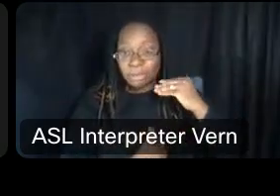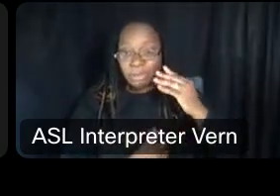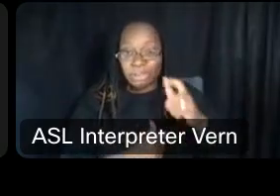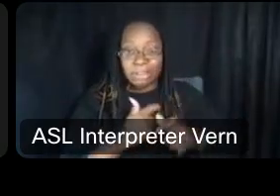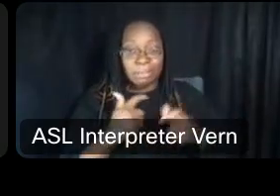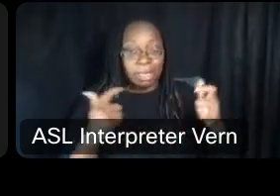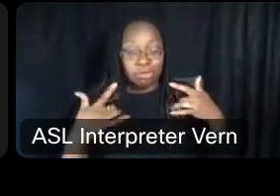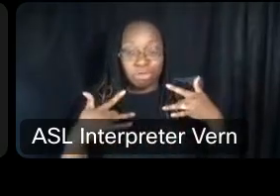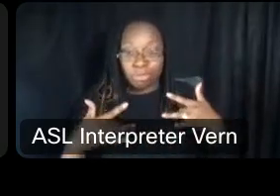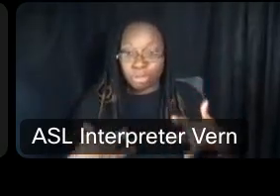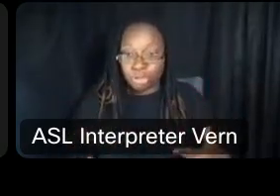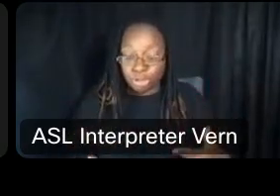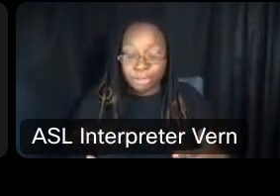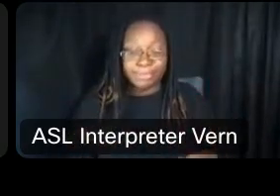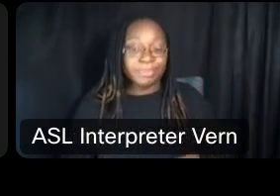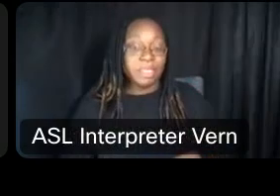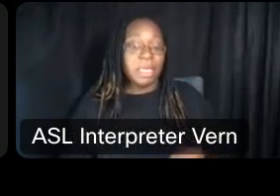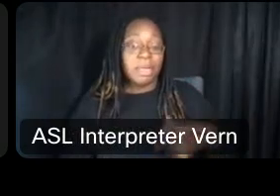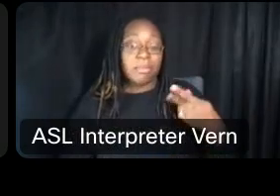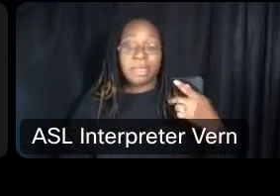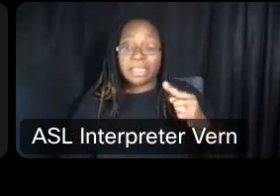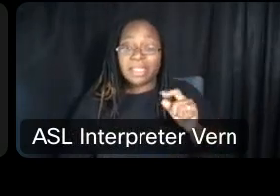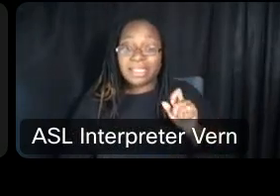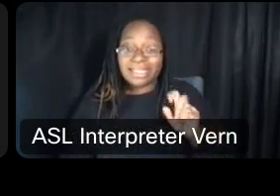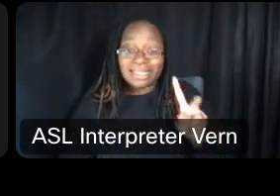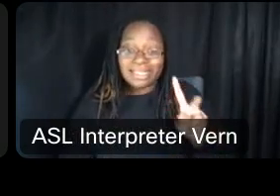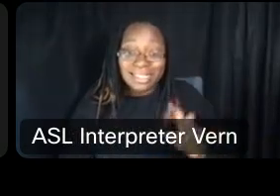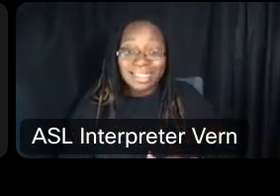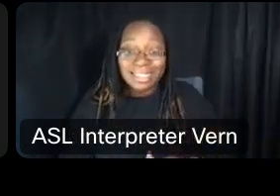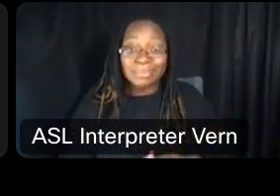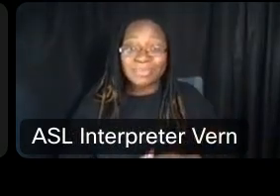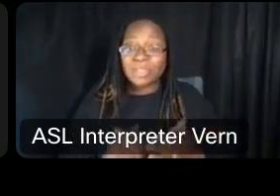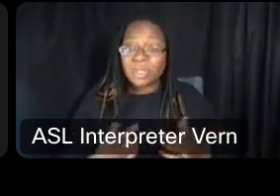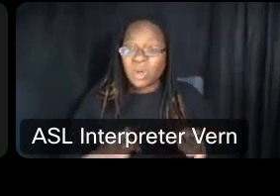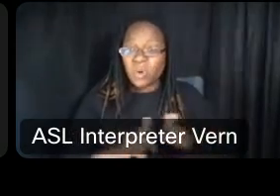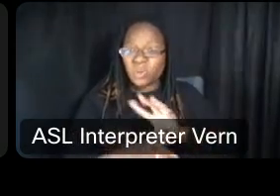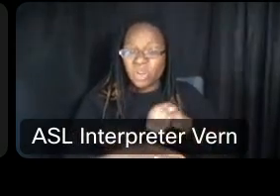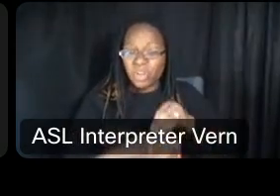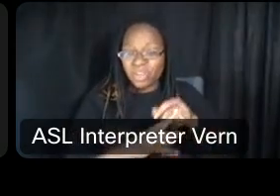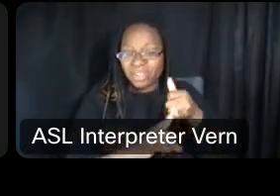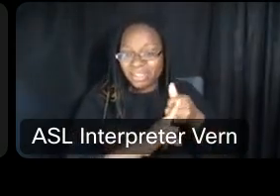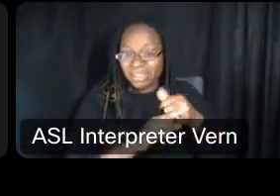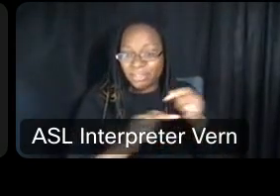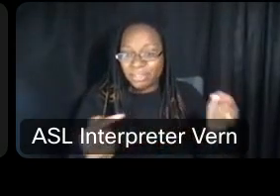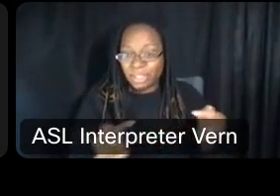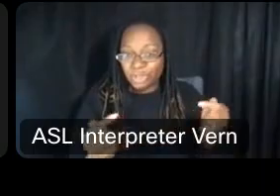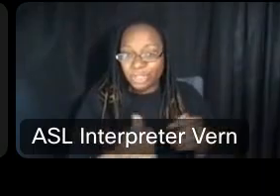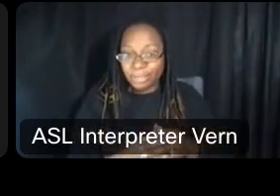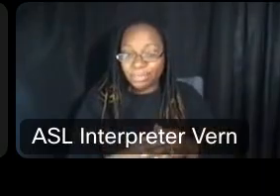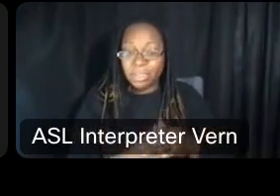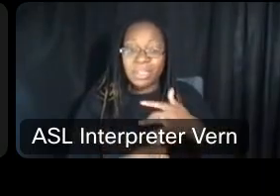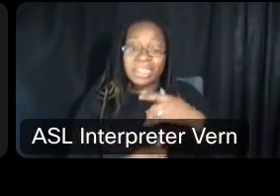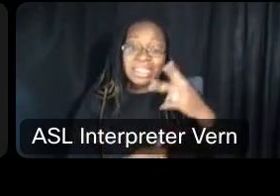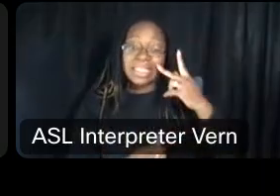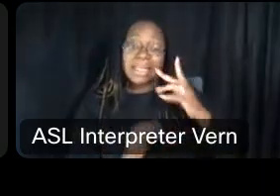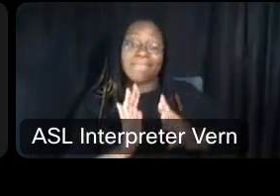self-injury. We also know it's associated with a 4 times higher risk for suicide attempts, as well as a 6 times